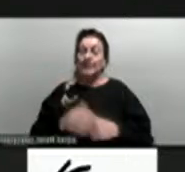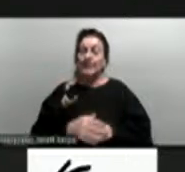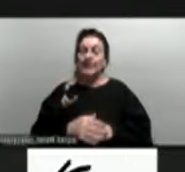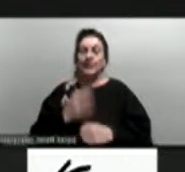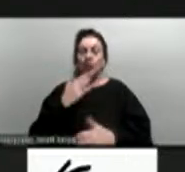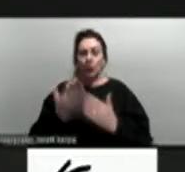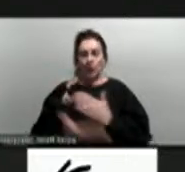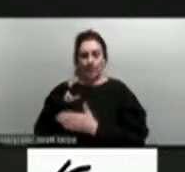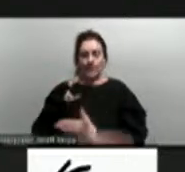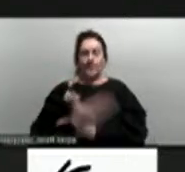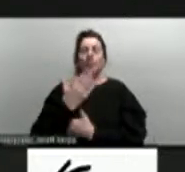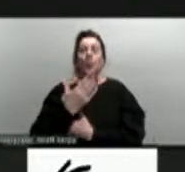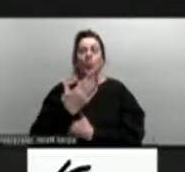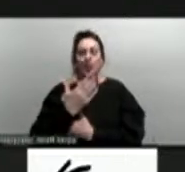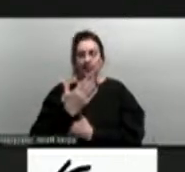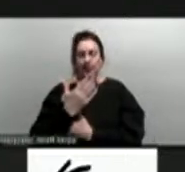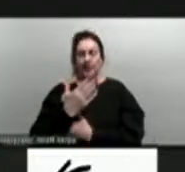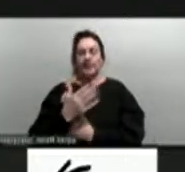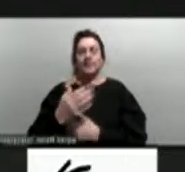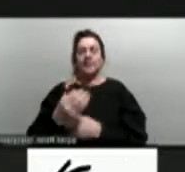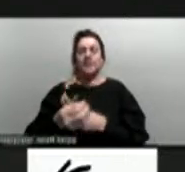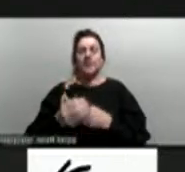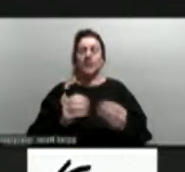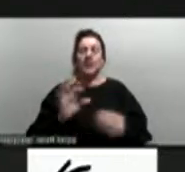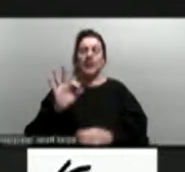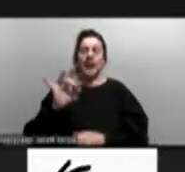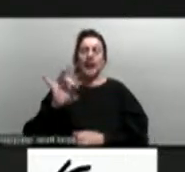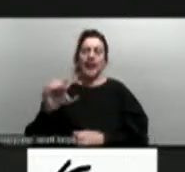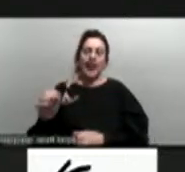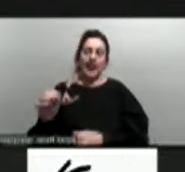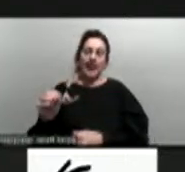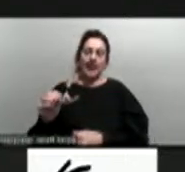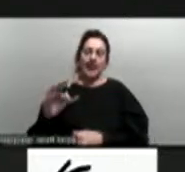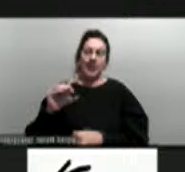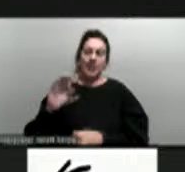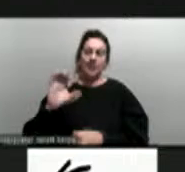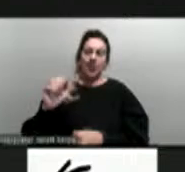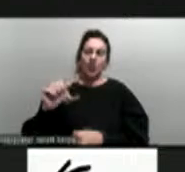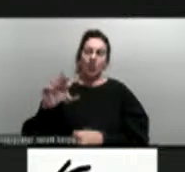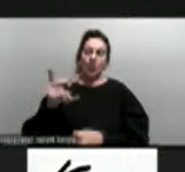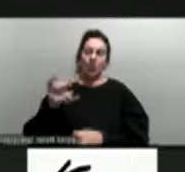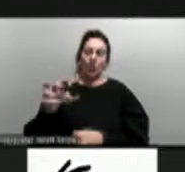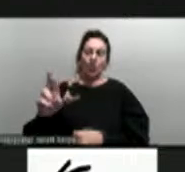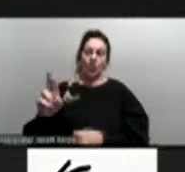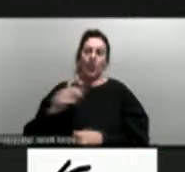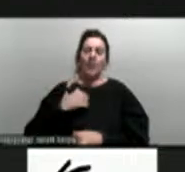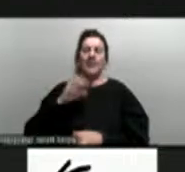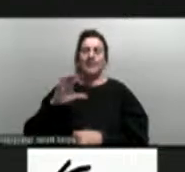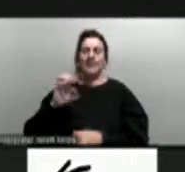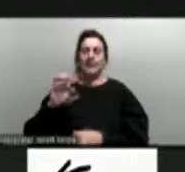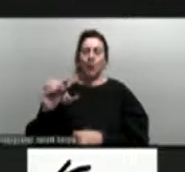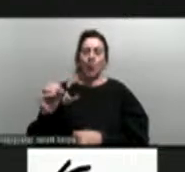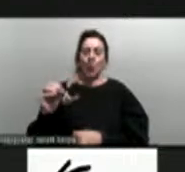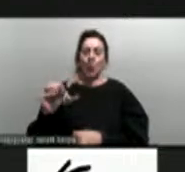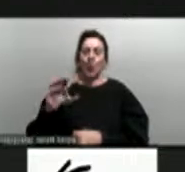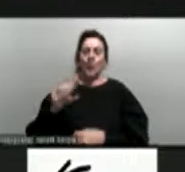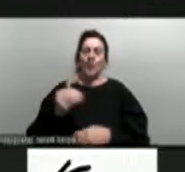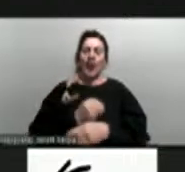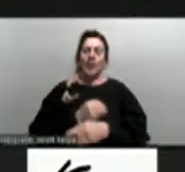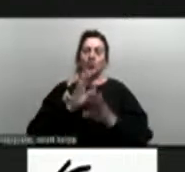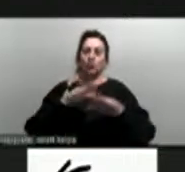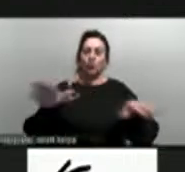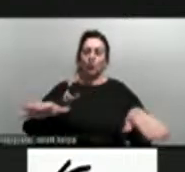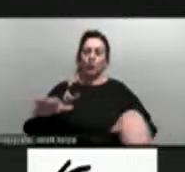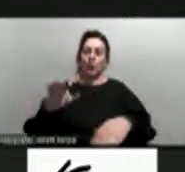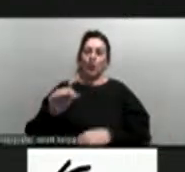Deborah Spiegelman with offices at 980 MacArthur Causeway. I'm the CEO of the Miami Children's Museum. Madam Mayor